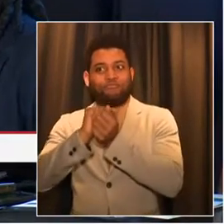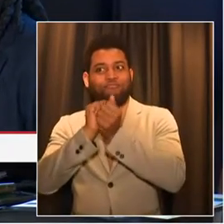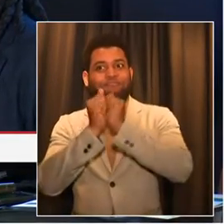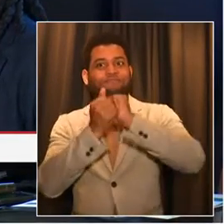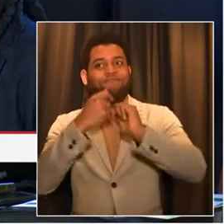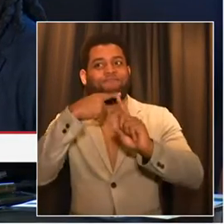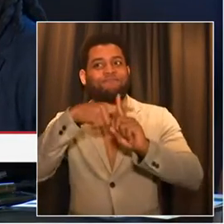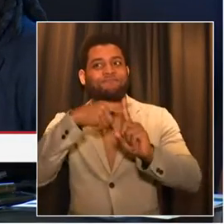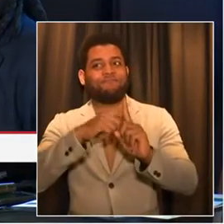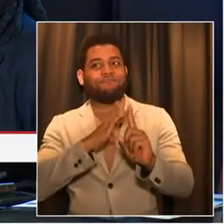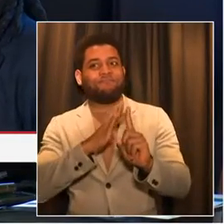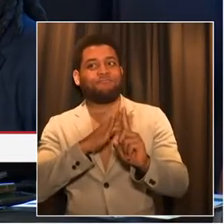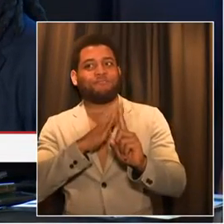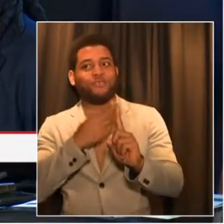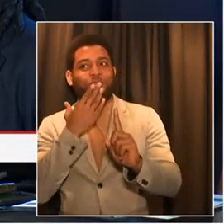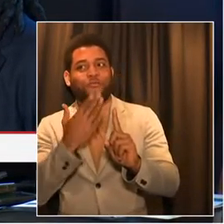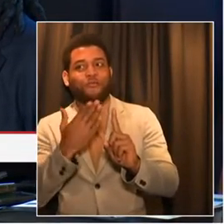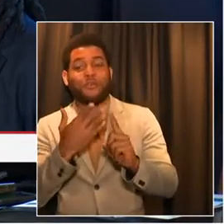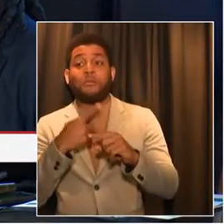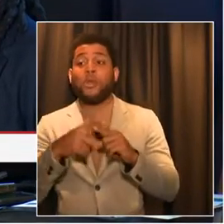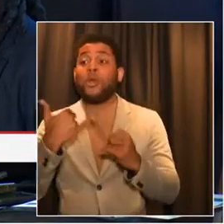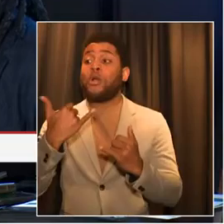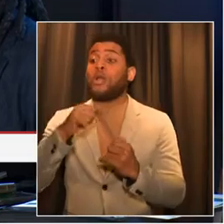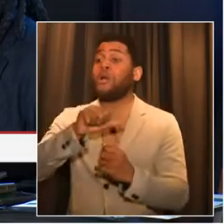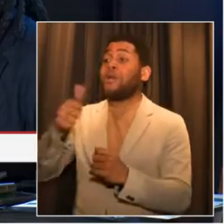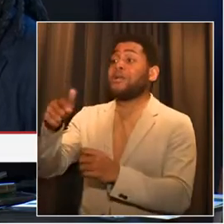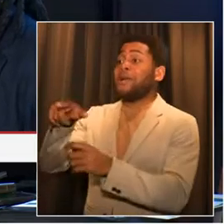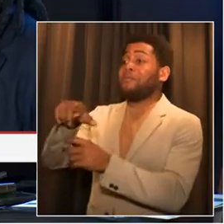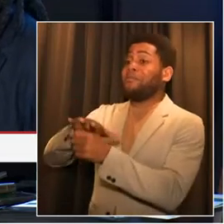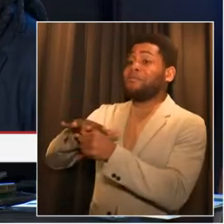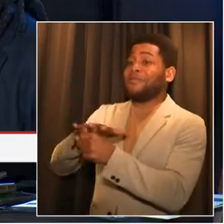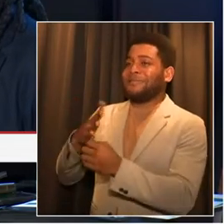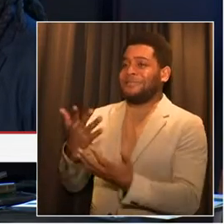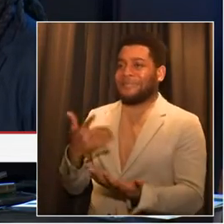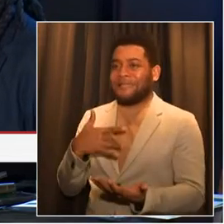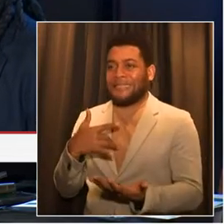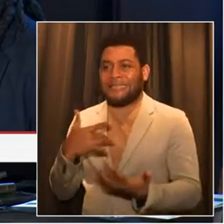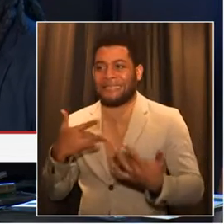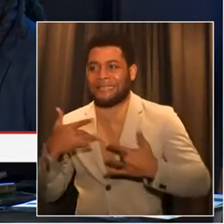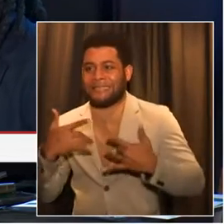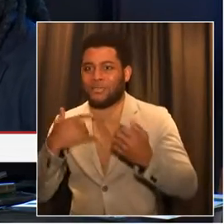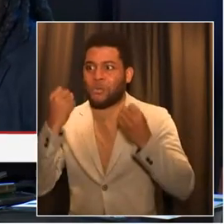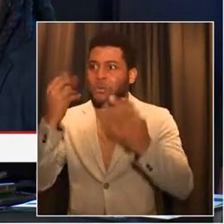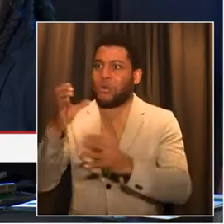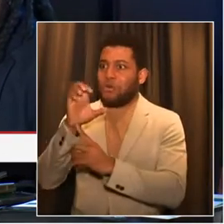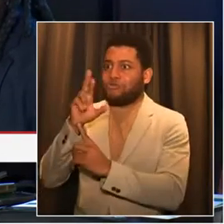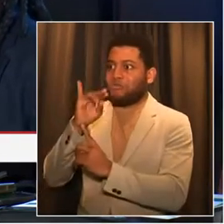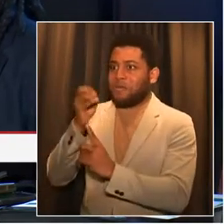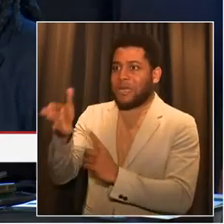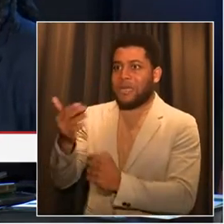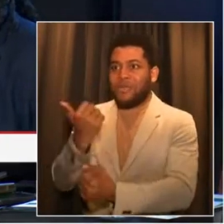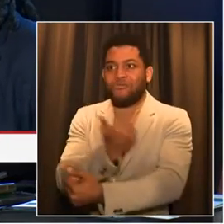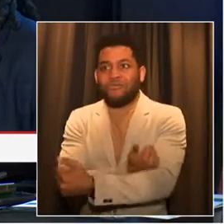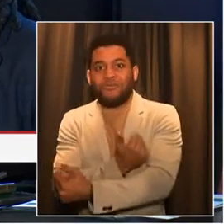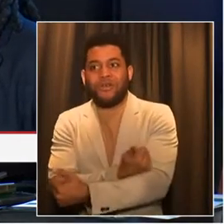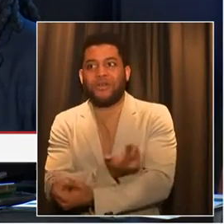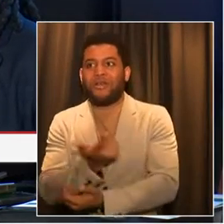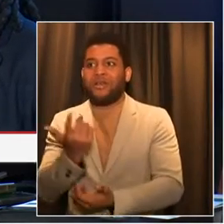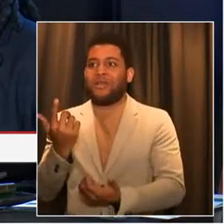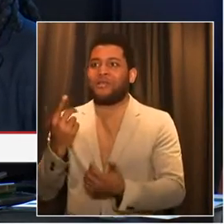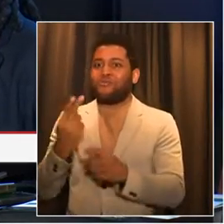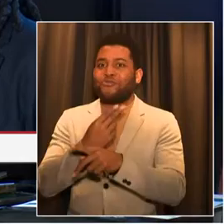this area. Let's just be honest, it's written with a lot of crime, a lot of drug usage. In fact, the last 2 times I came